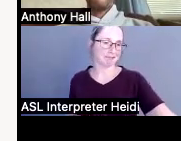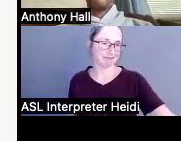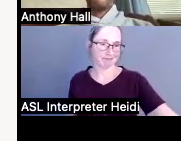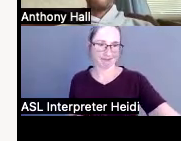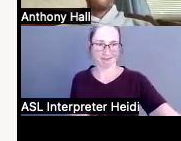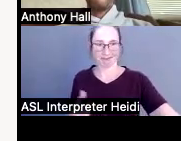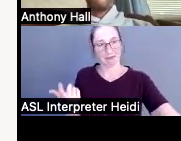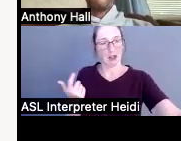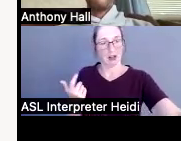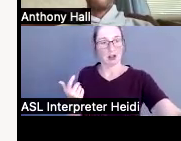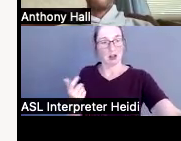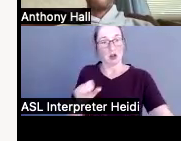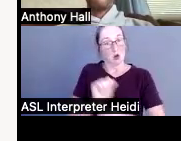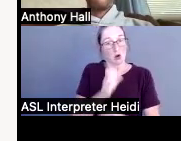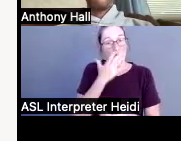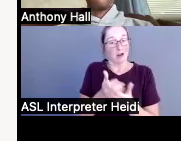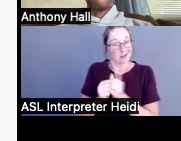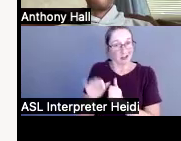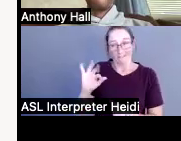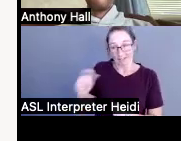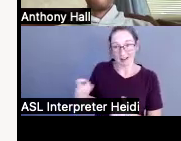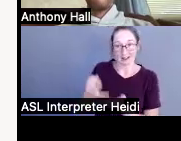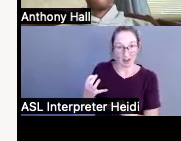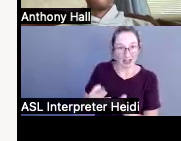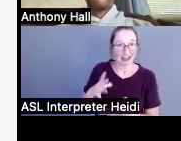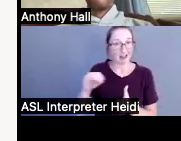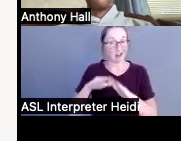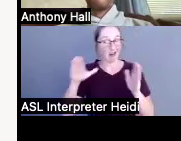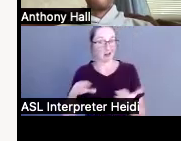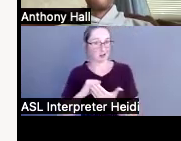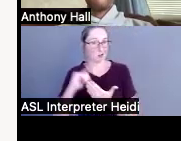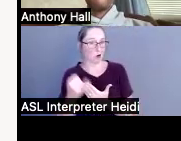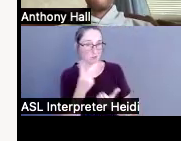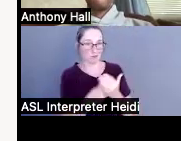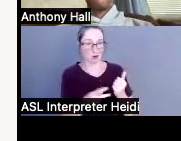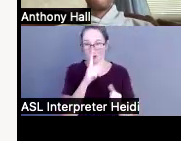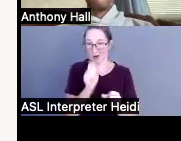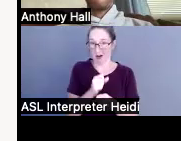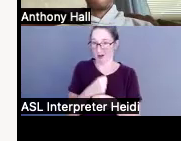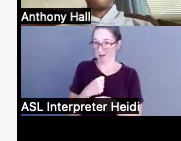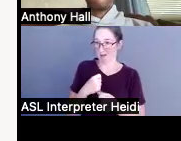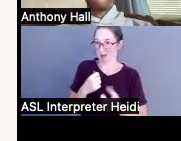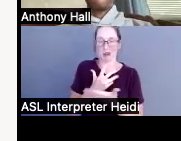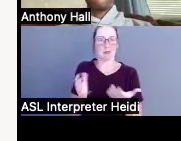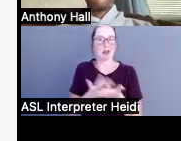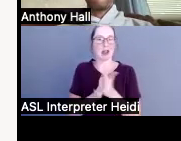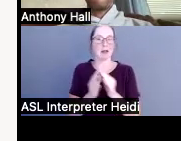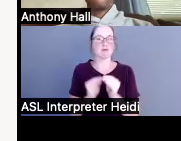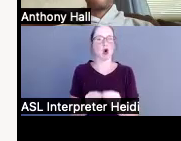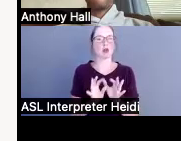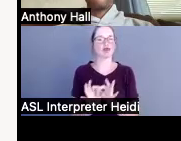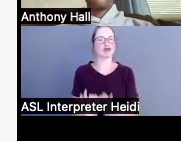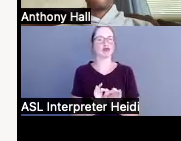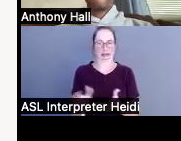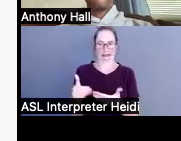worked well together, the flex funding along with our housing project, and it just made everything a little more cohesive and easier for the